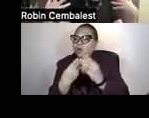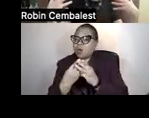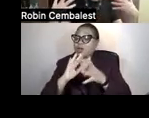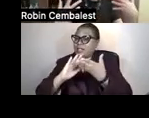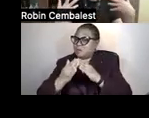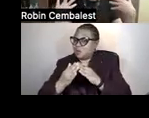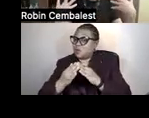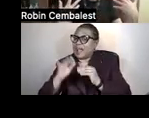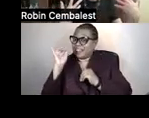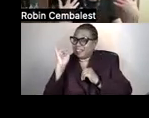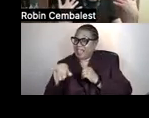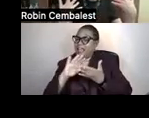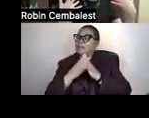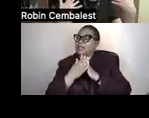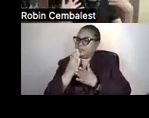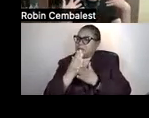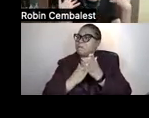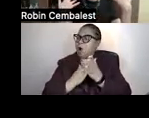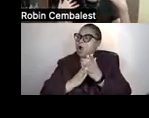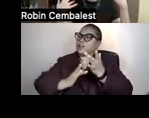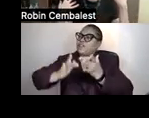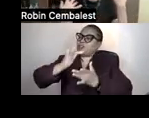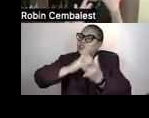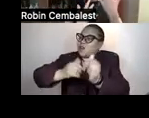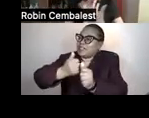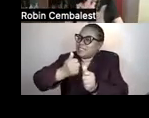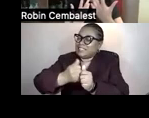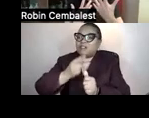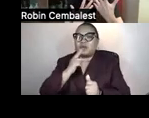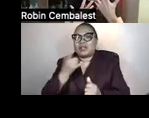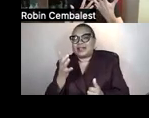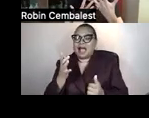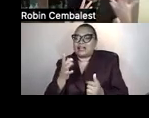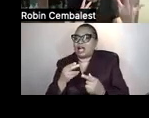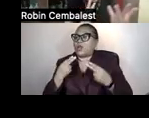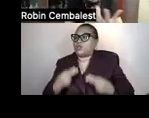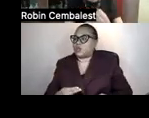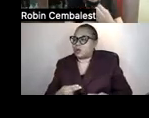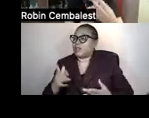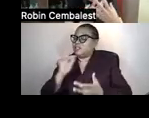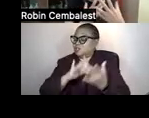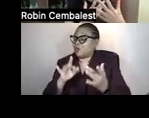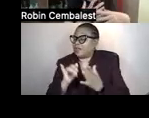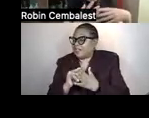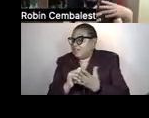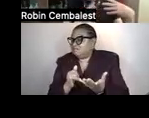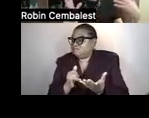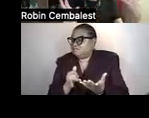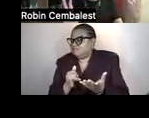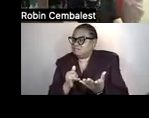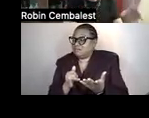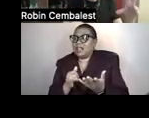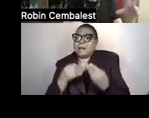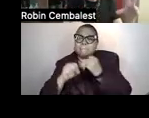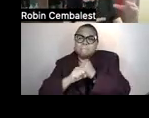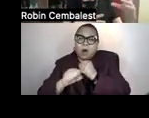so that becomes part of the journey in itself. And it's a very kind of humanistic journey that it's